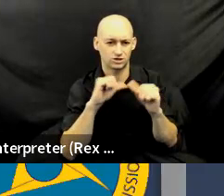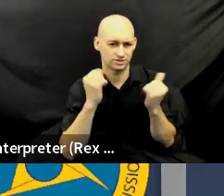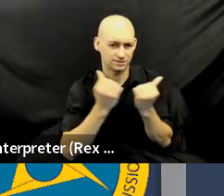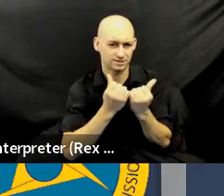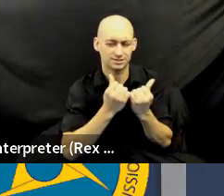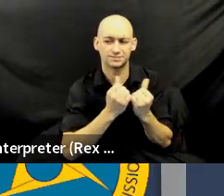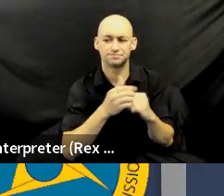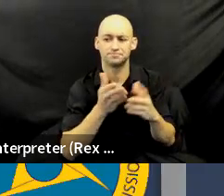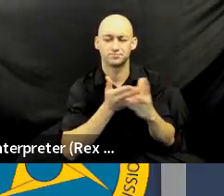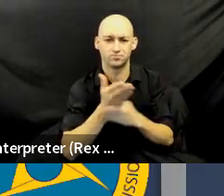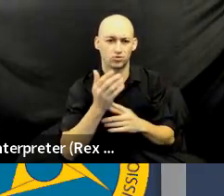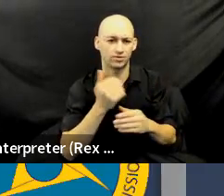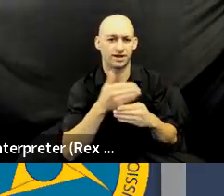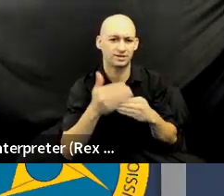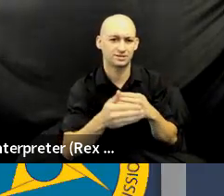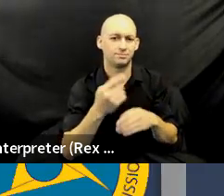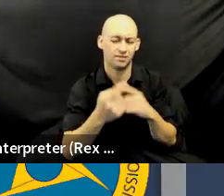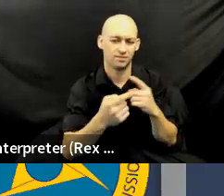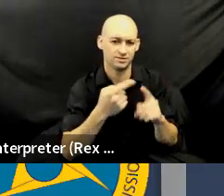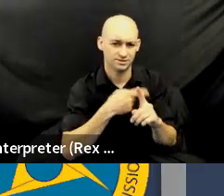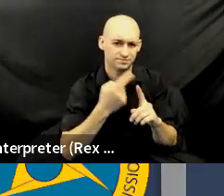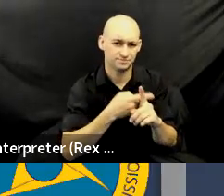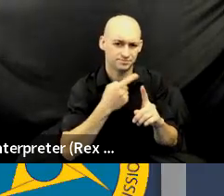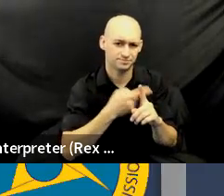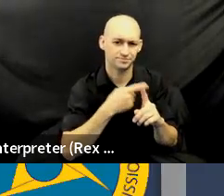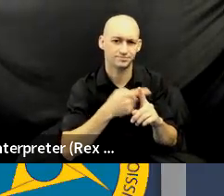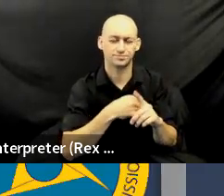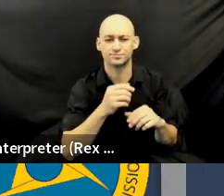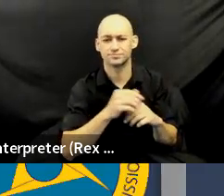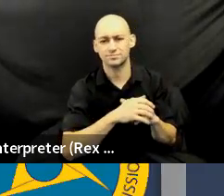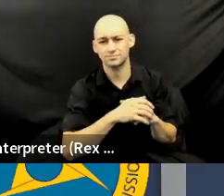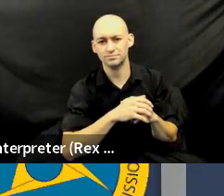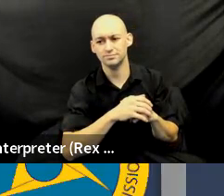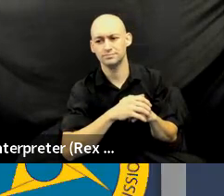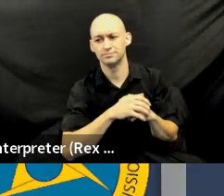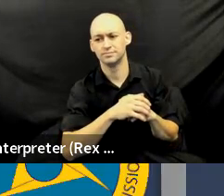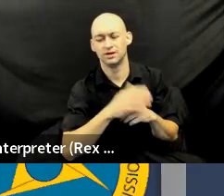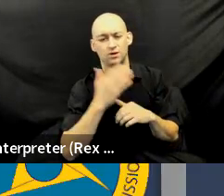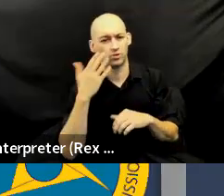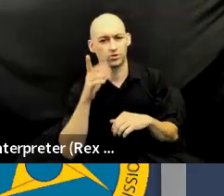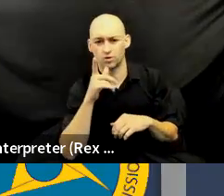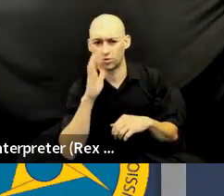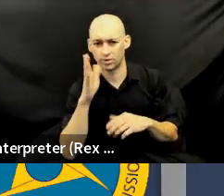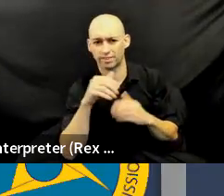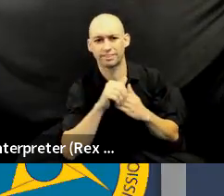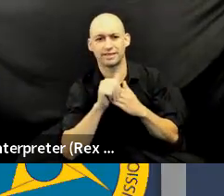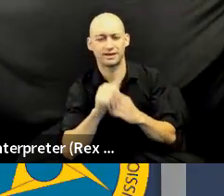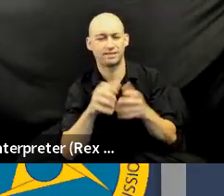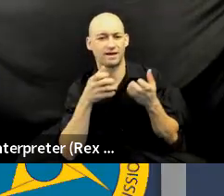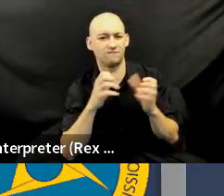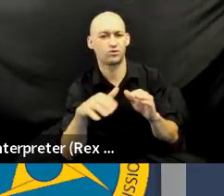couple of months to hopefully get the central delivery team started. We don't know who will lead that effort quite yet,